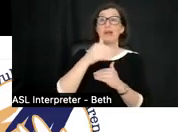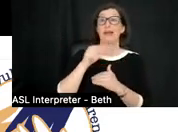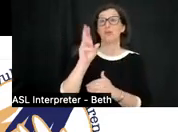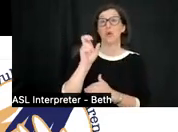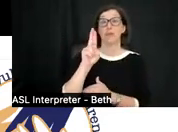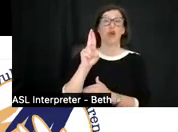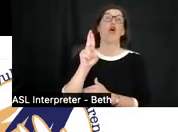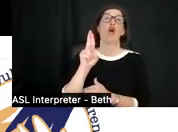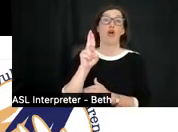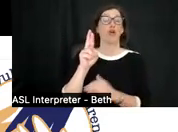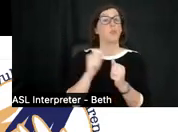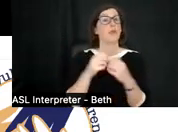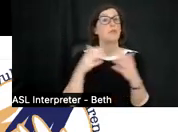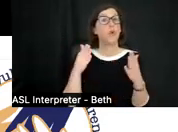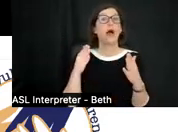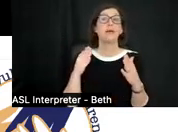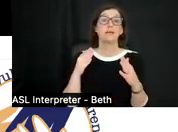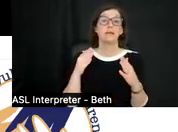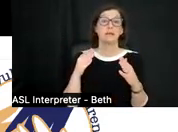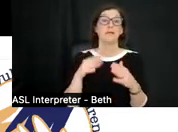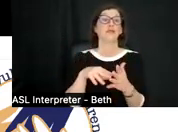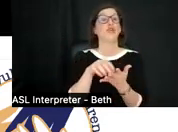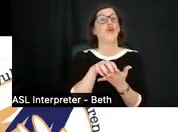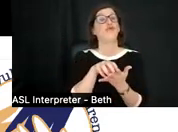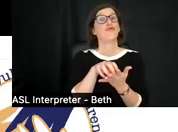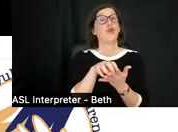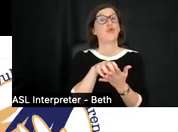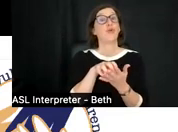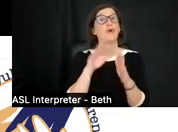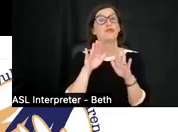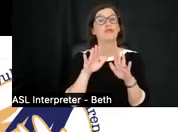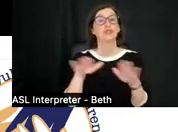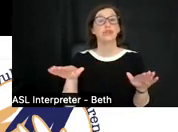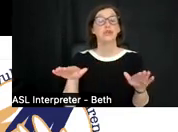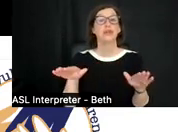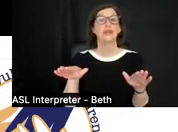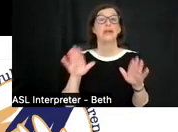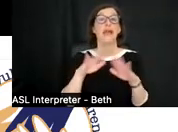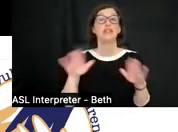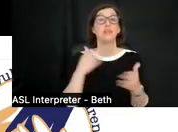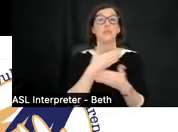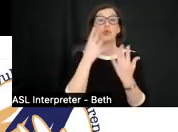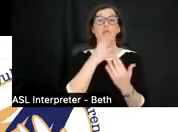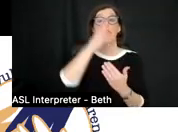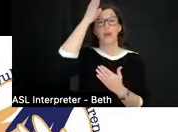series with the Orphans and Vulnerable Children Task Force, the OVC Task Force.